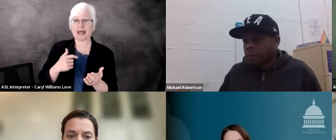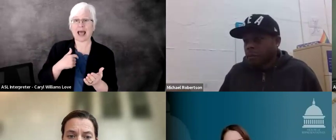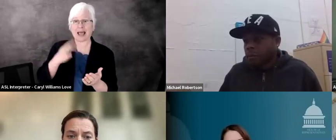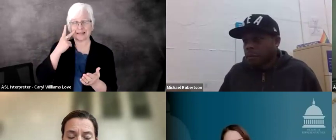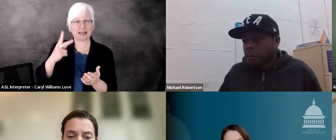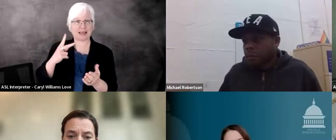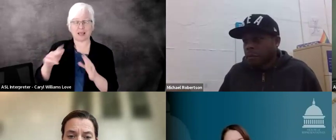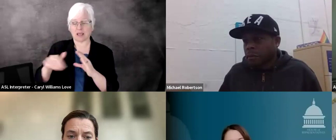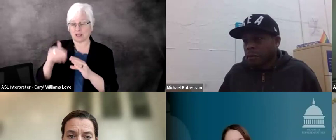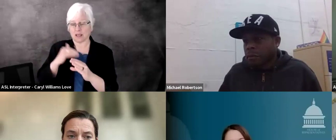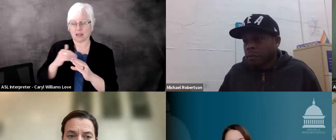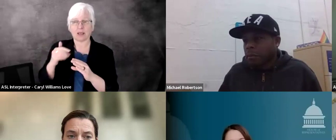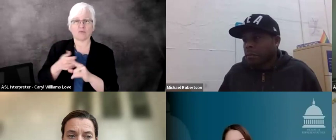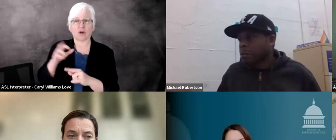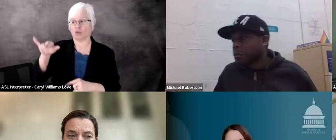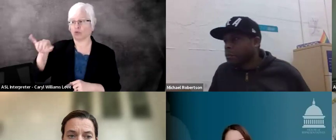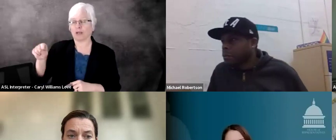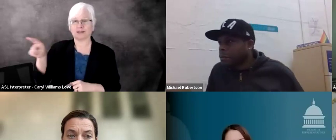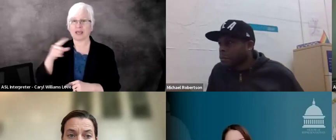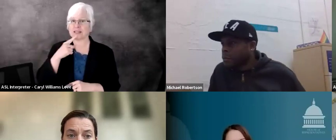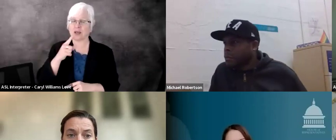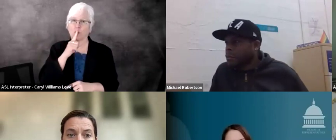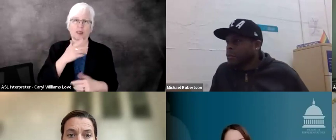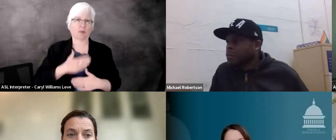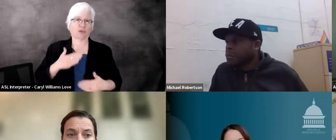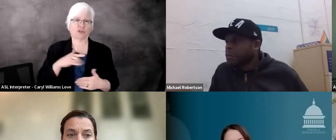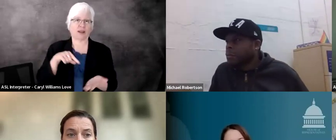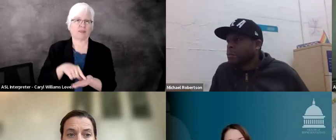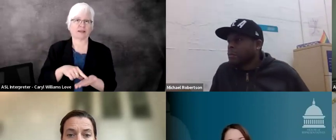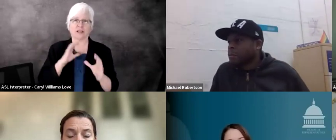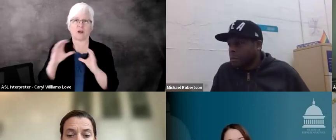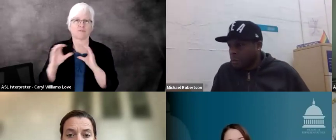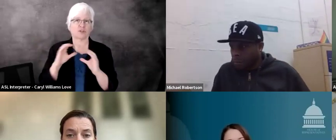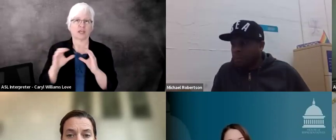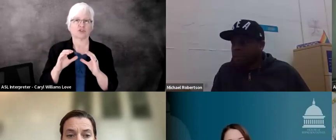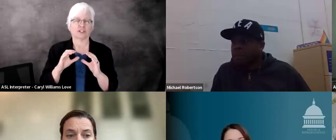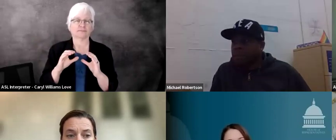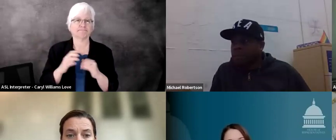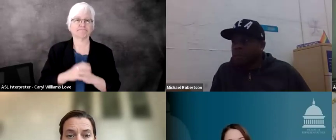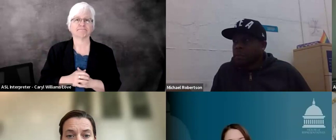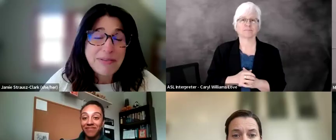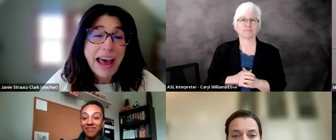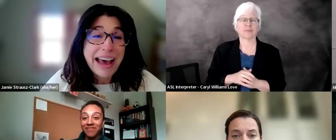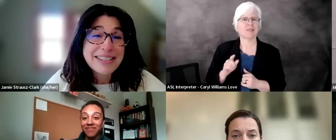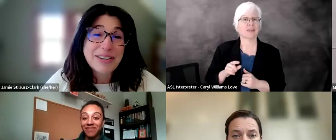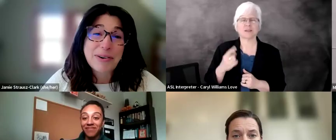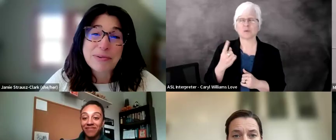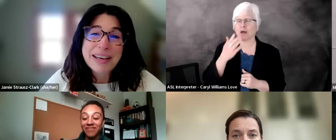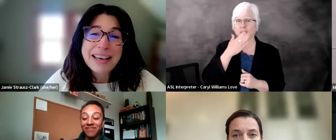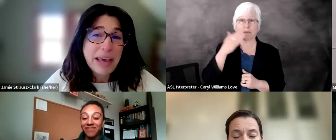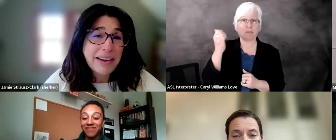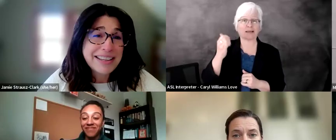CRIS members saying how much they appreciated this conversation and heard this is one of the best CRIS meetings we've had.